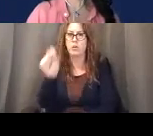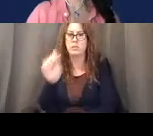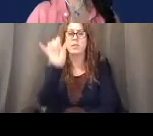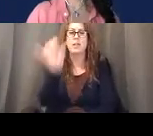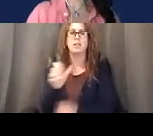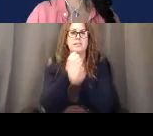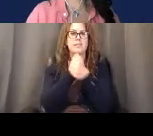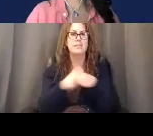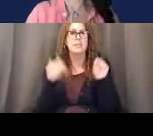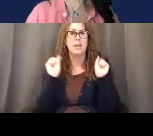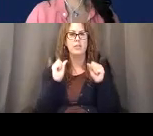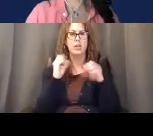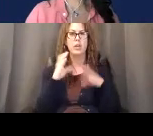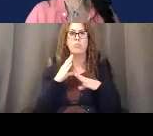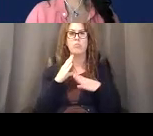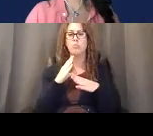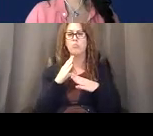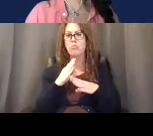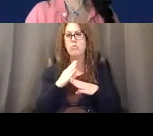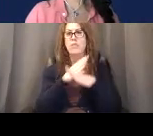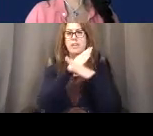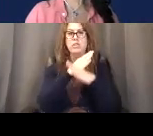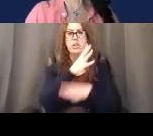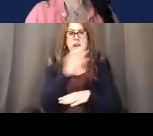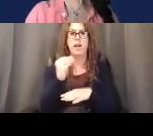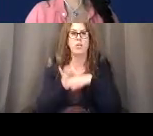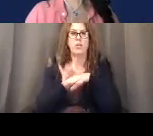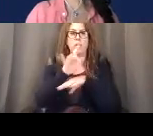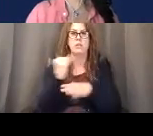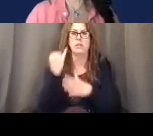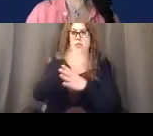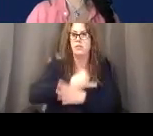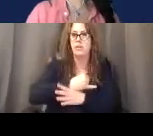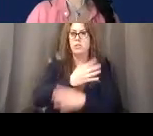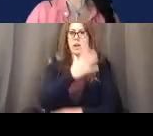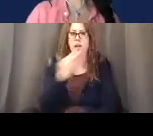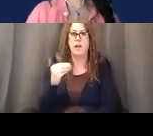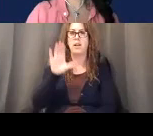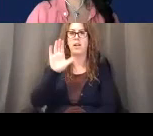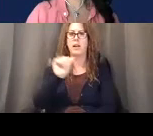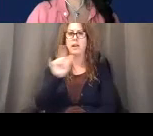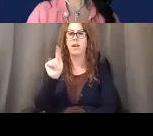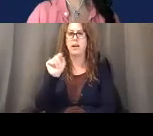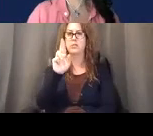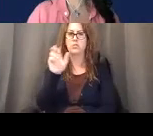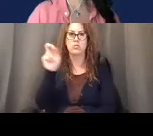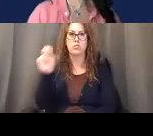and Early Intervention Branch, Strategies TA, and Caltran, California Training Institute.